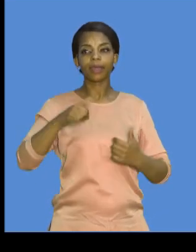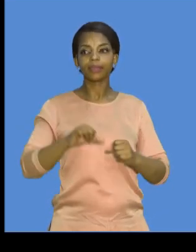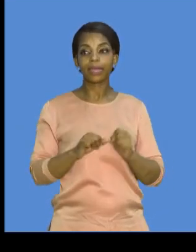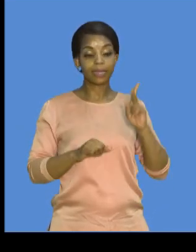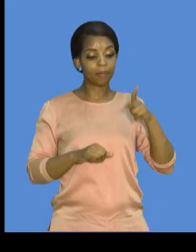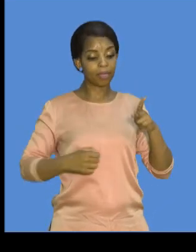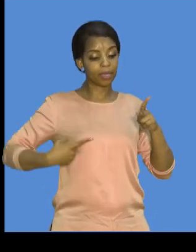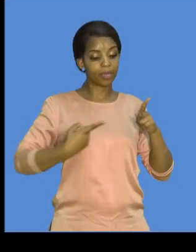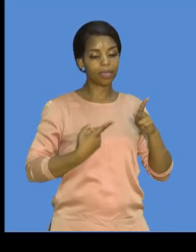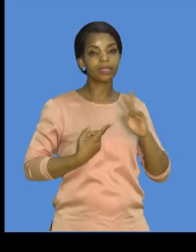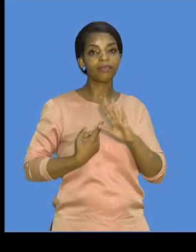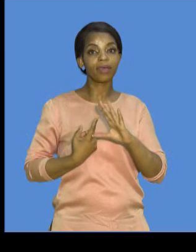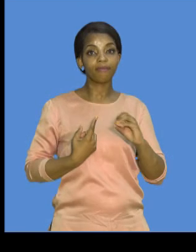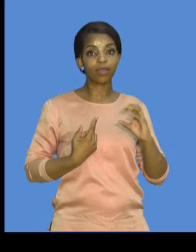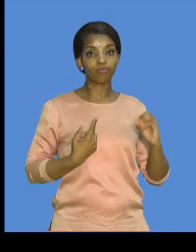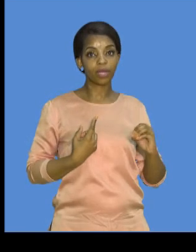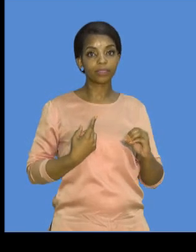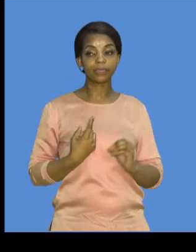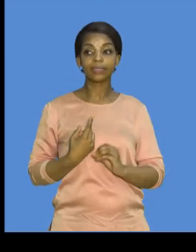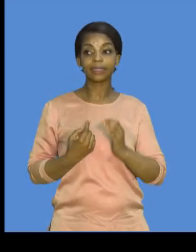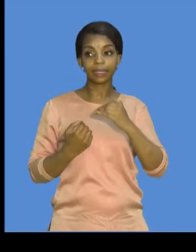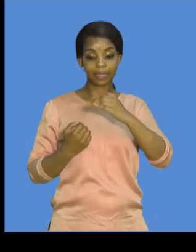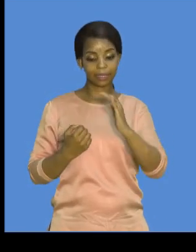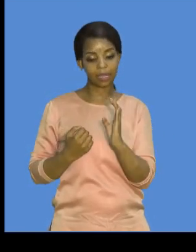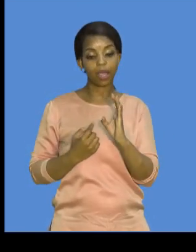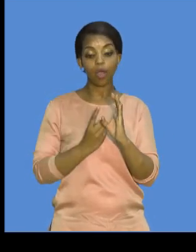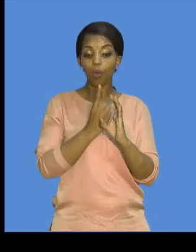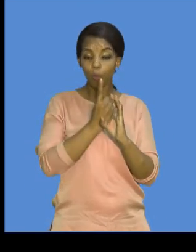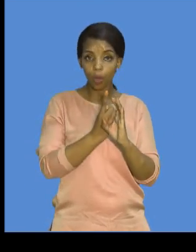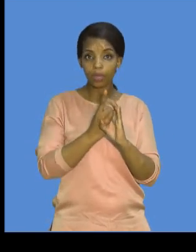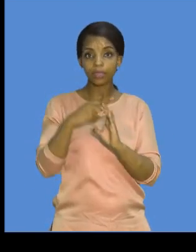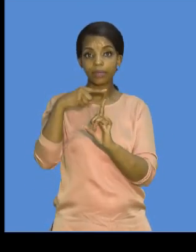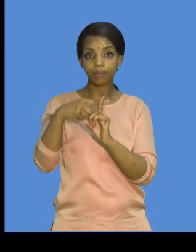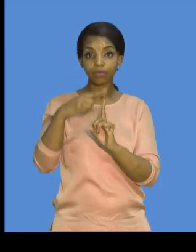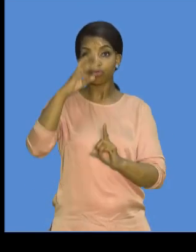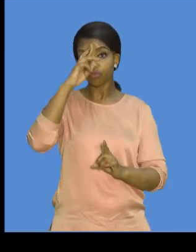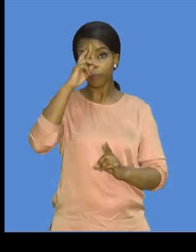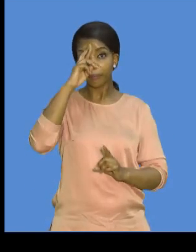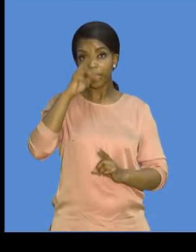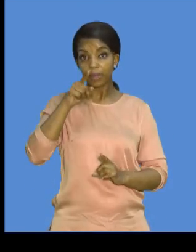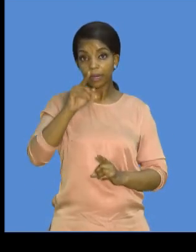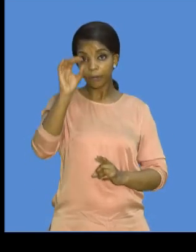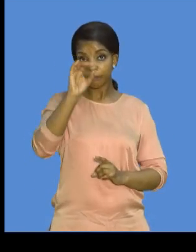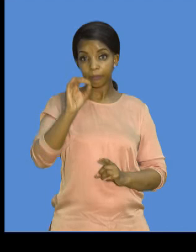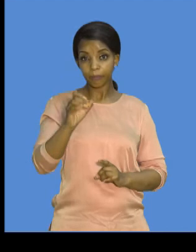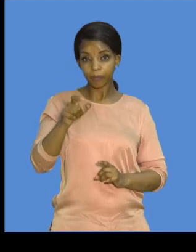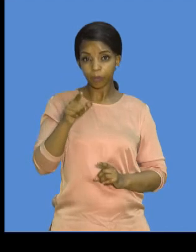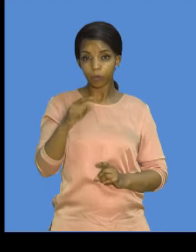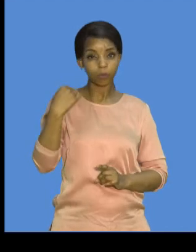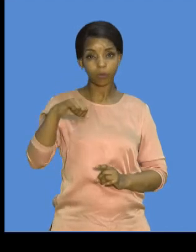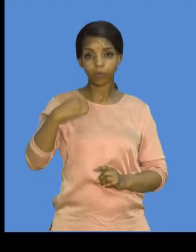1 plus, remember we said interest, we don't use it as percent, but we use it as a